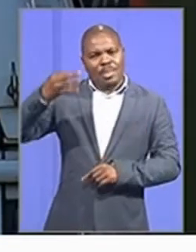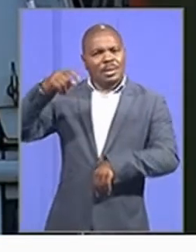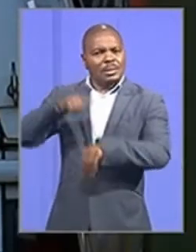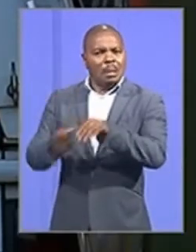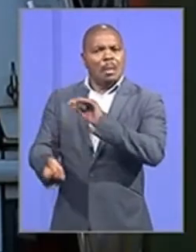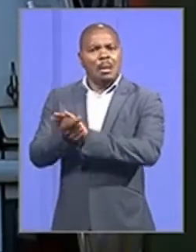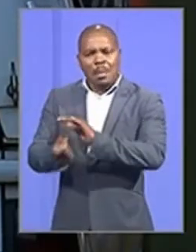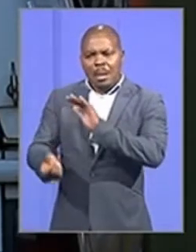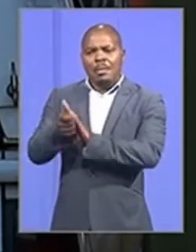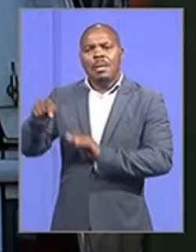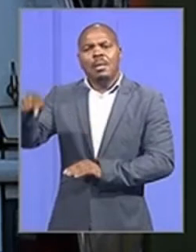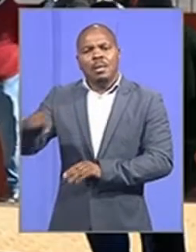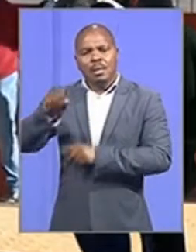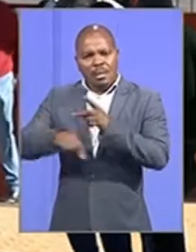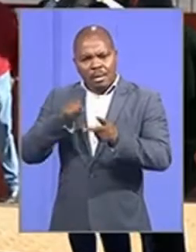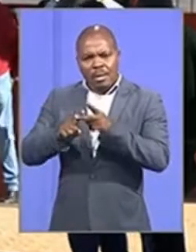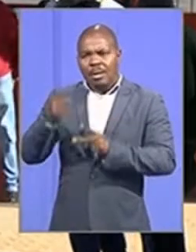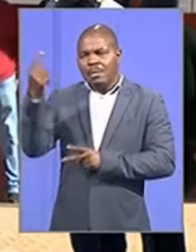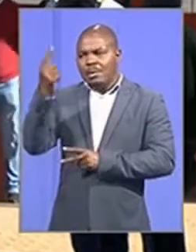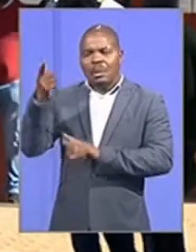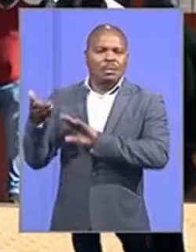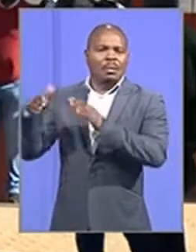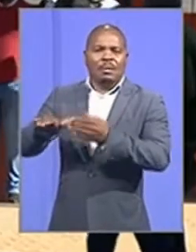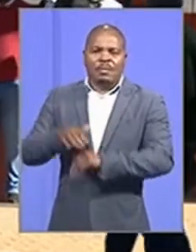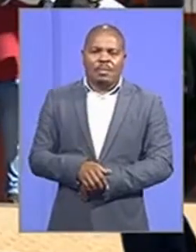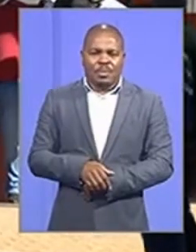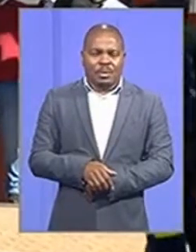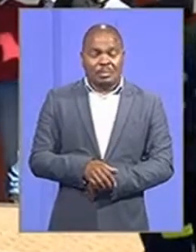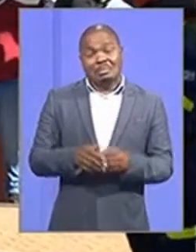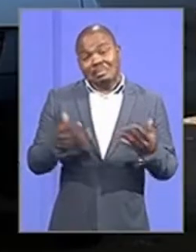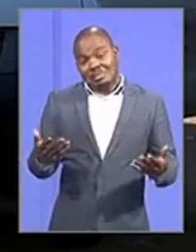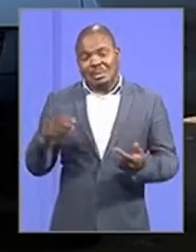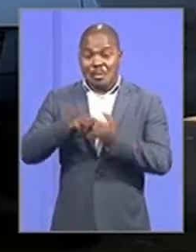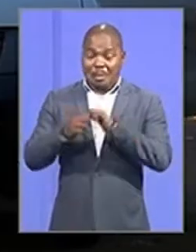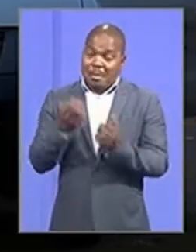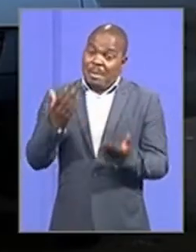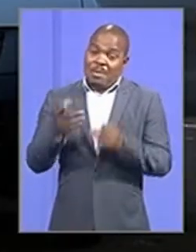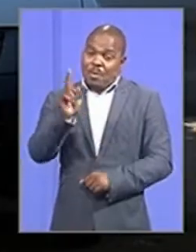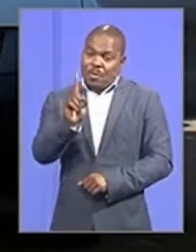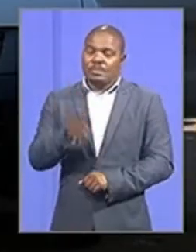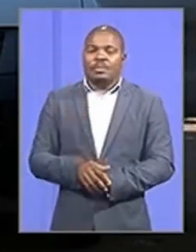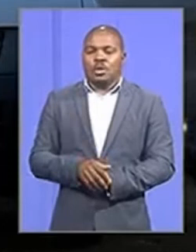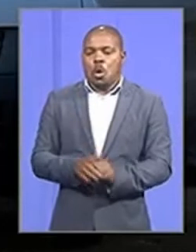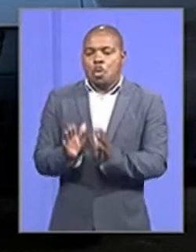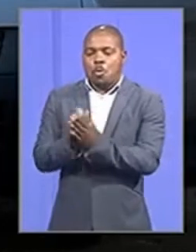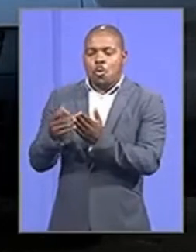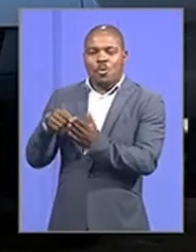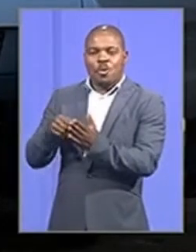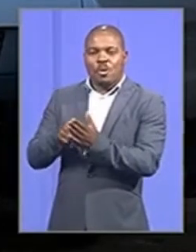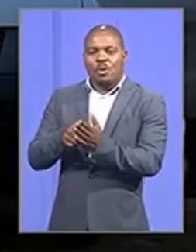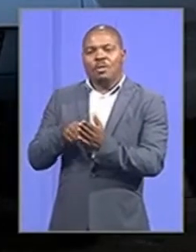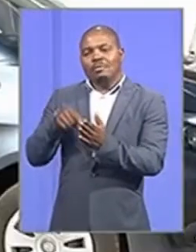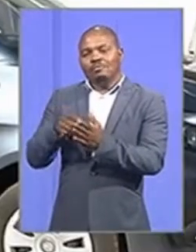kwa tikwatikong e tsereng botshelo ba mogokgo. Tiragalo e ka golagangwa le thekiso ya dibuka tse Lesufi a reng di ne di ukametswe